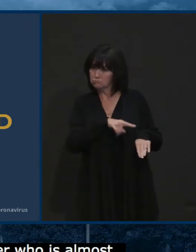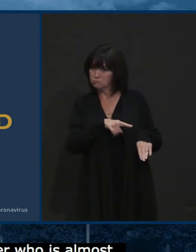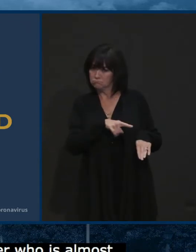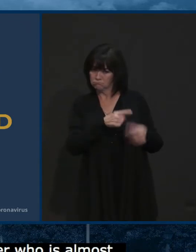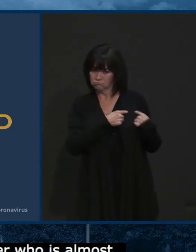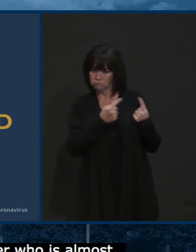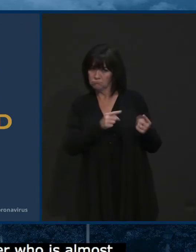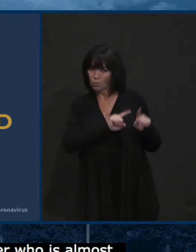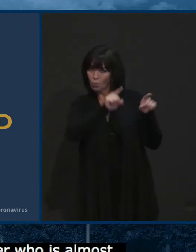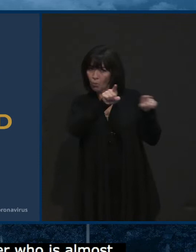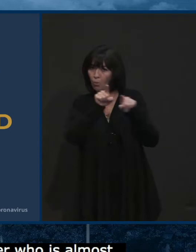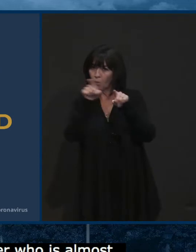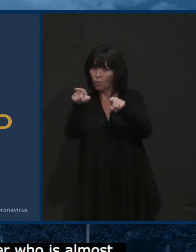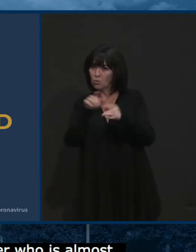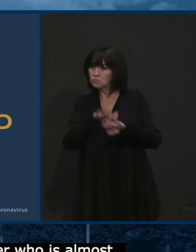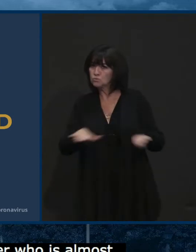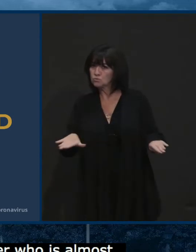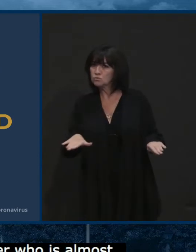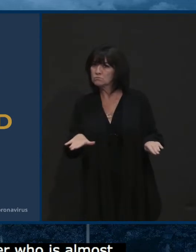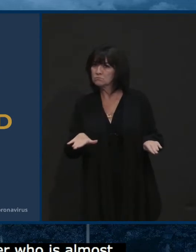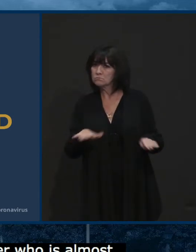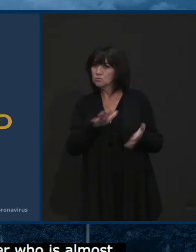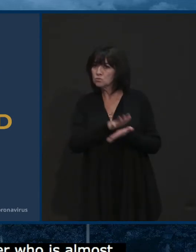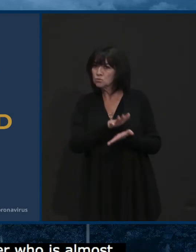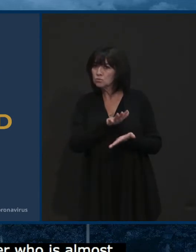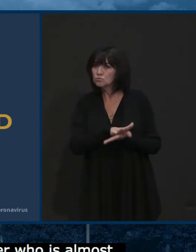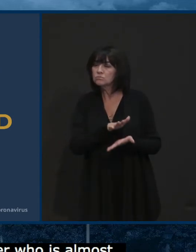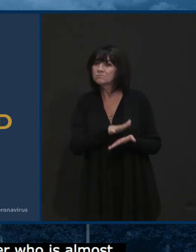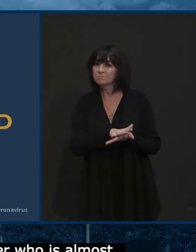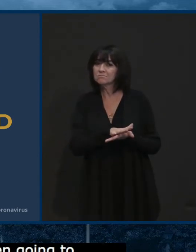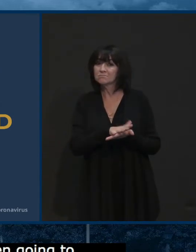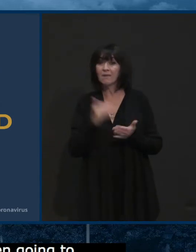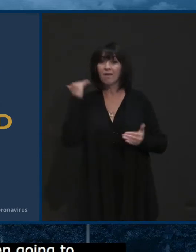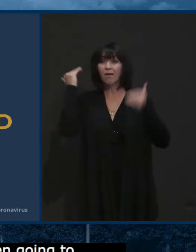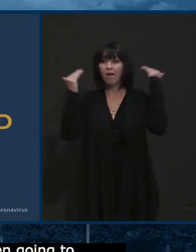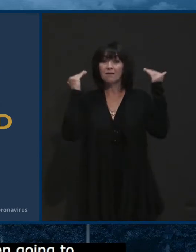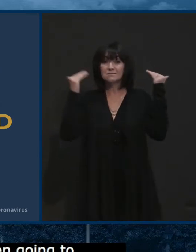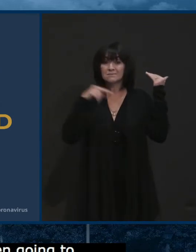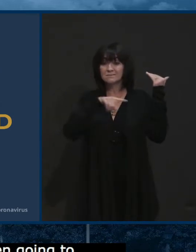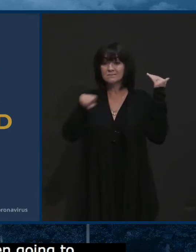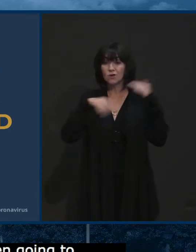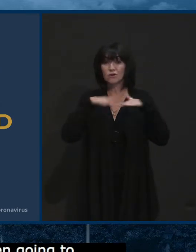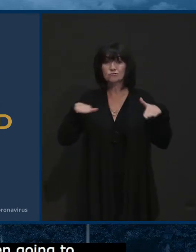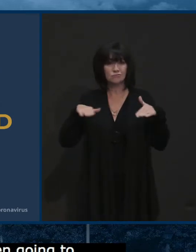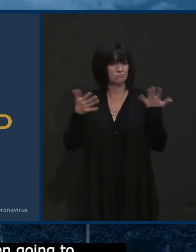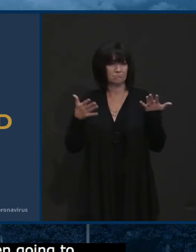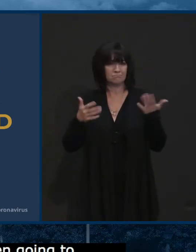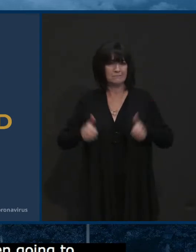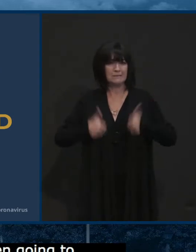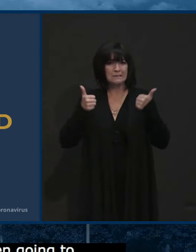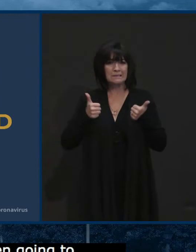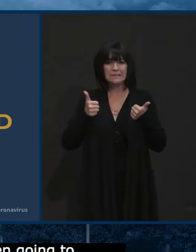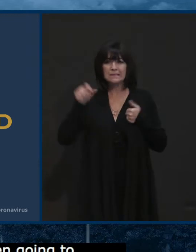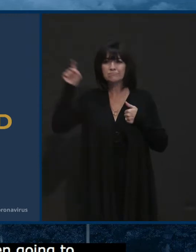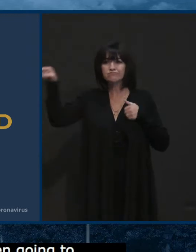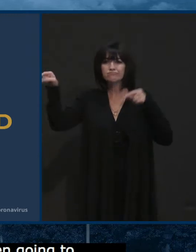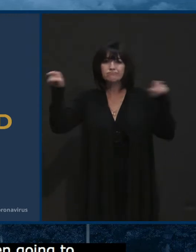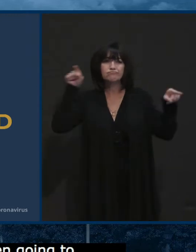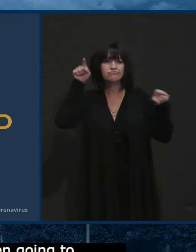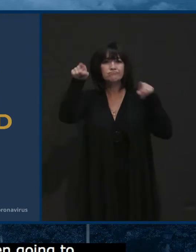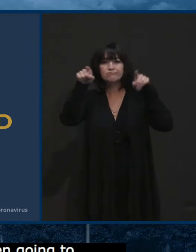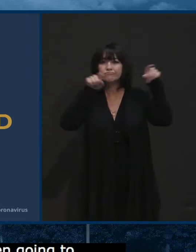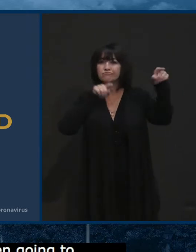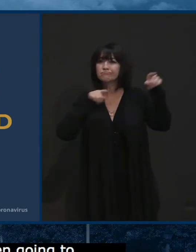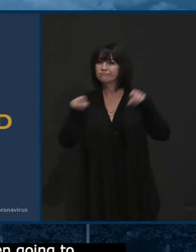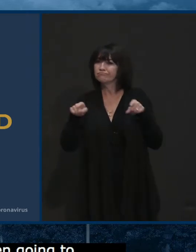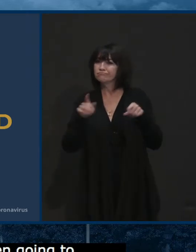She's got children, adult children, who live all over this part of the state and all over the